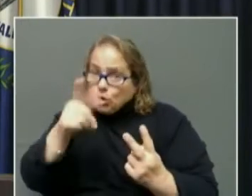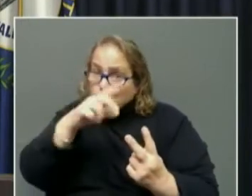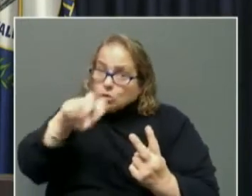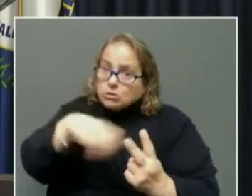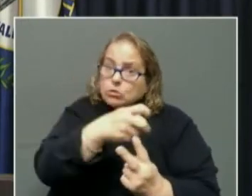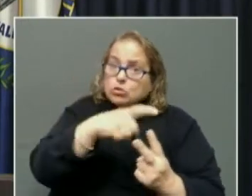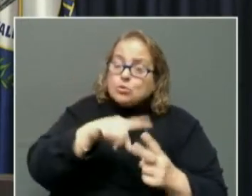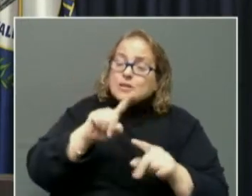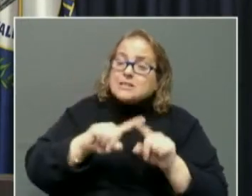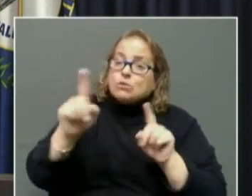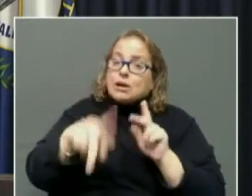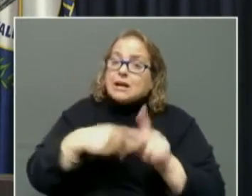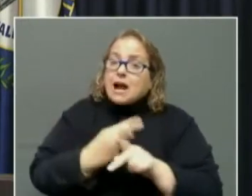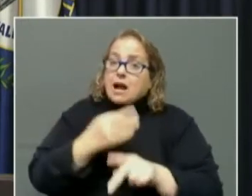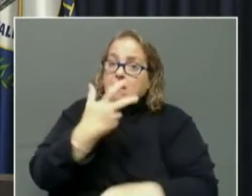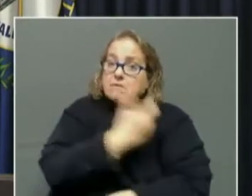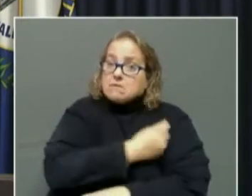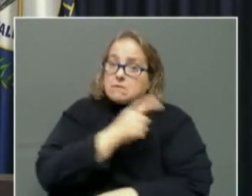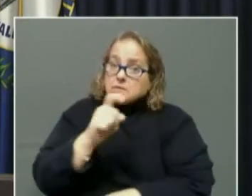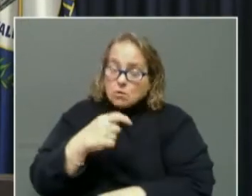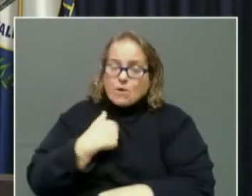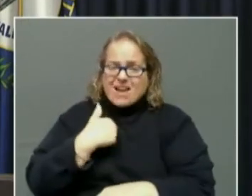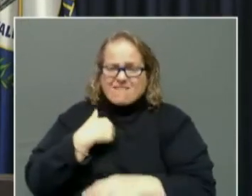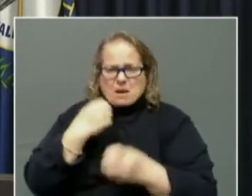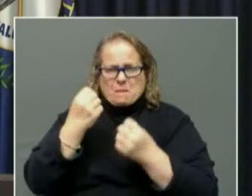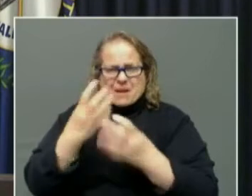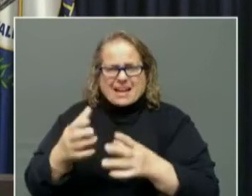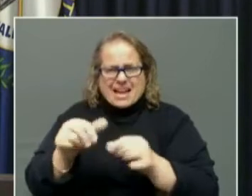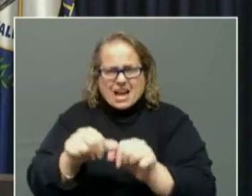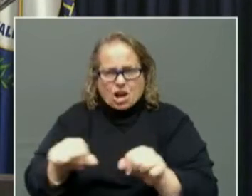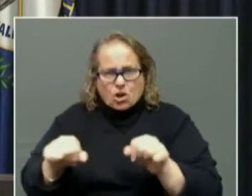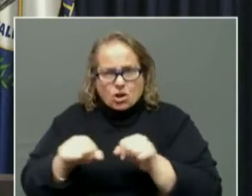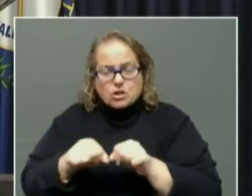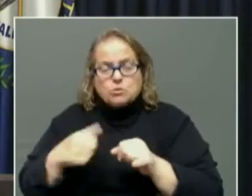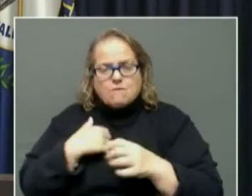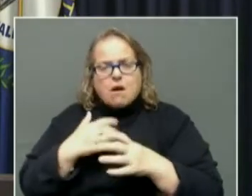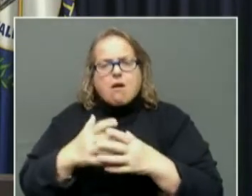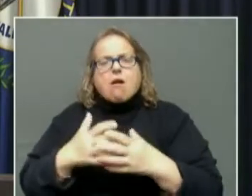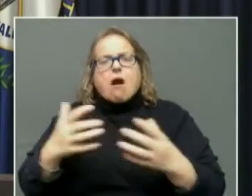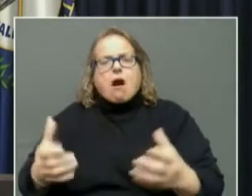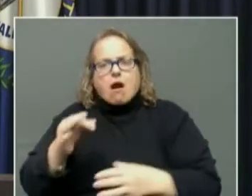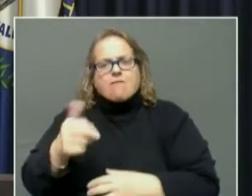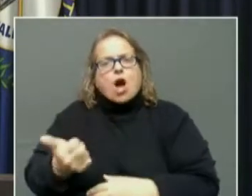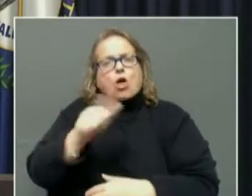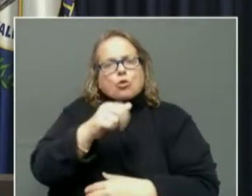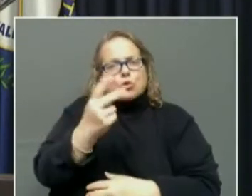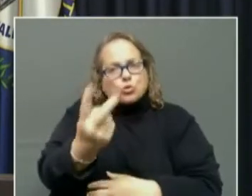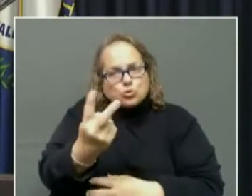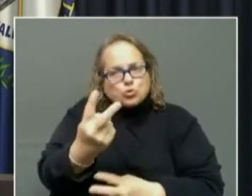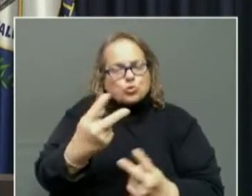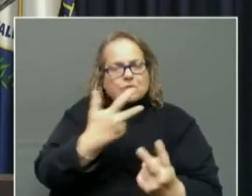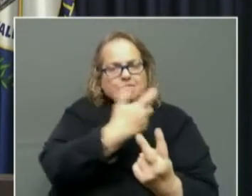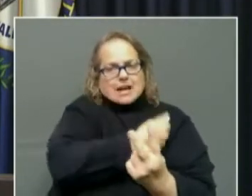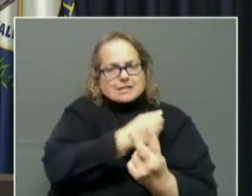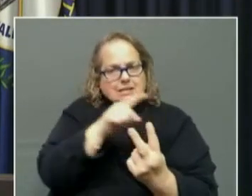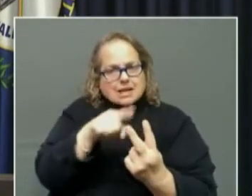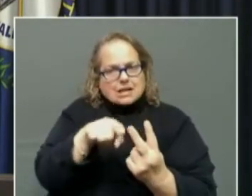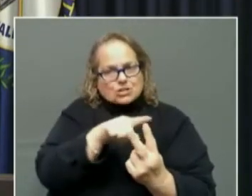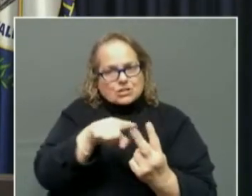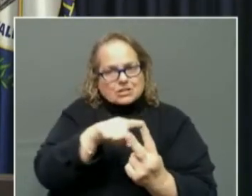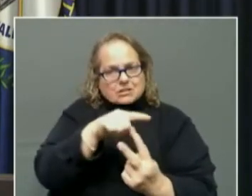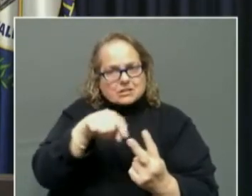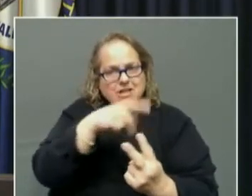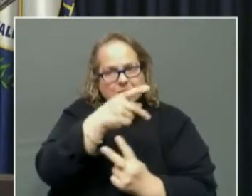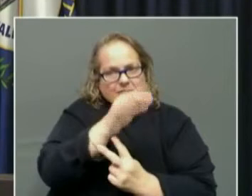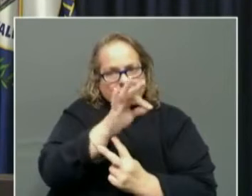many areas, have a lot of the other two vaccines available. Yesterday, we talked about Cardinal